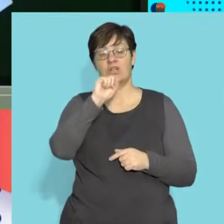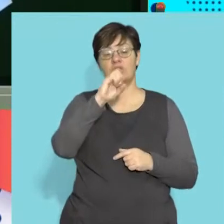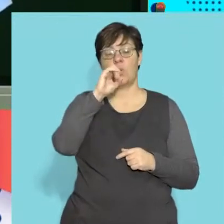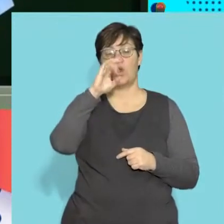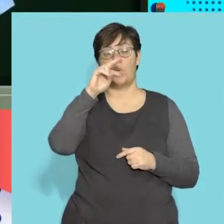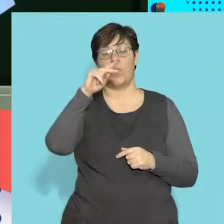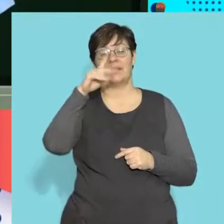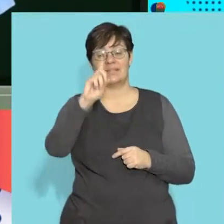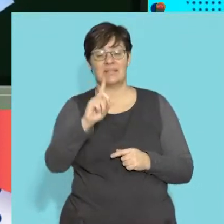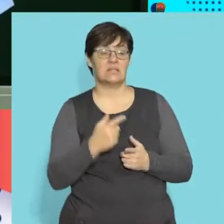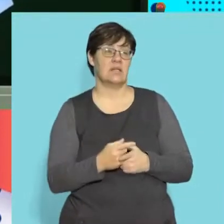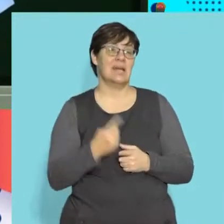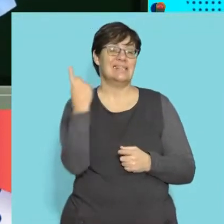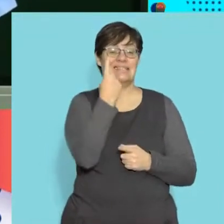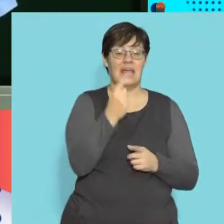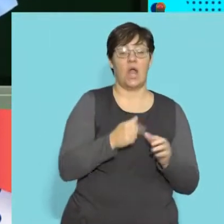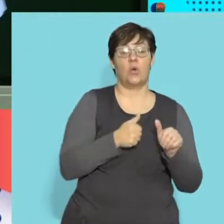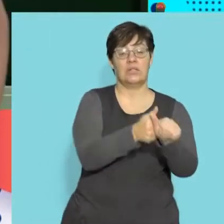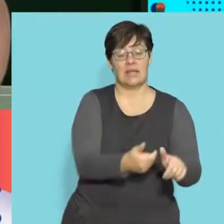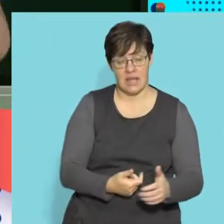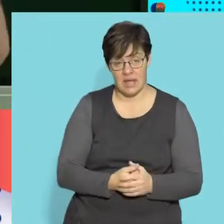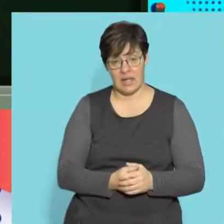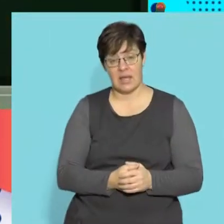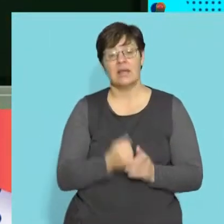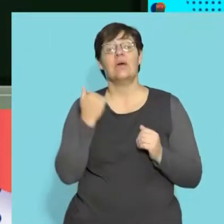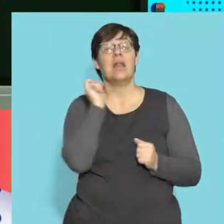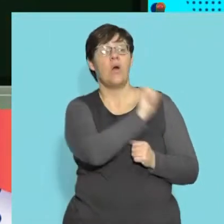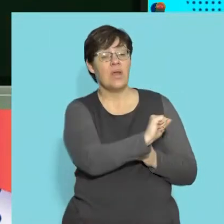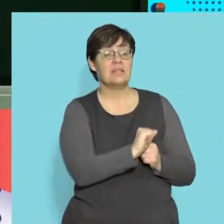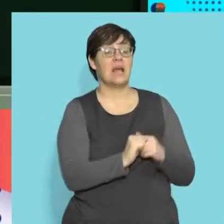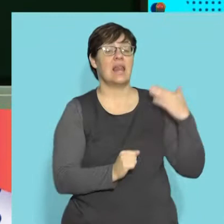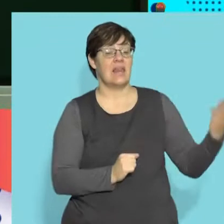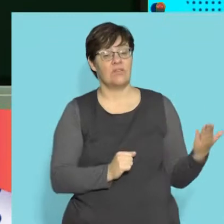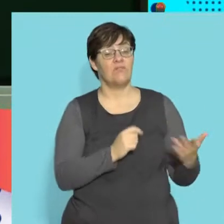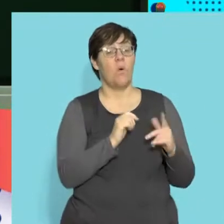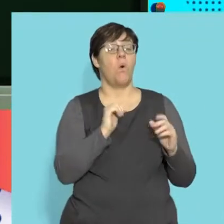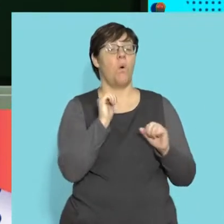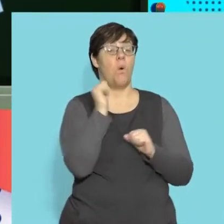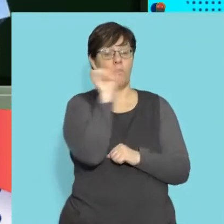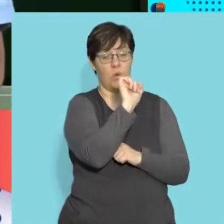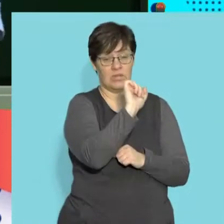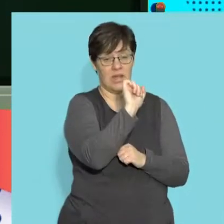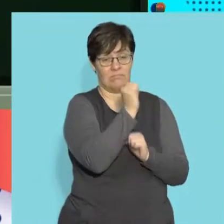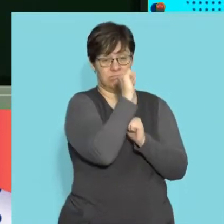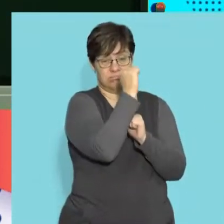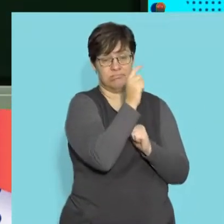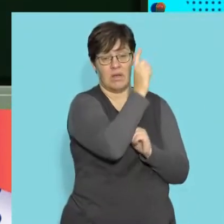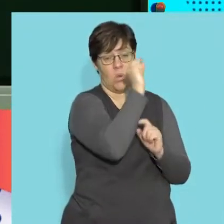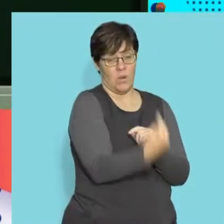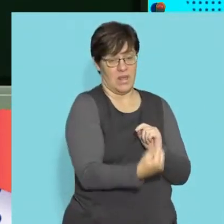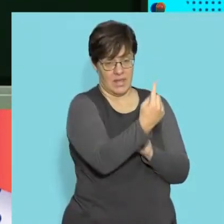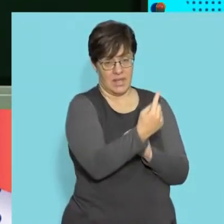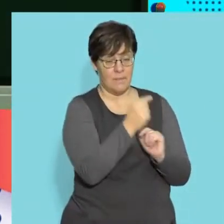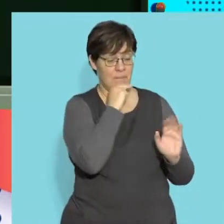solenoids, single conductors, always you can use the right-hand rule. Fleming's left-hand rule is only for motors. But let's go and